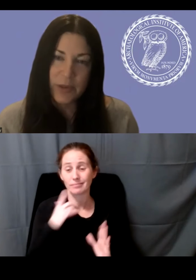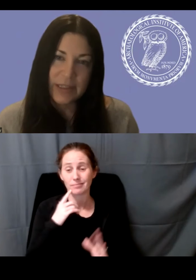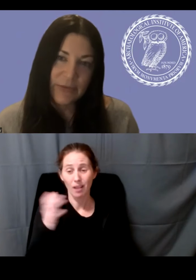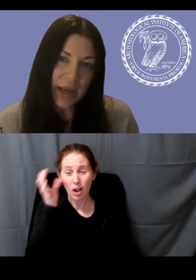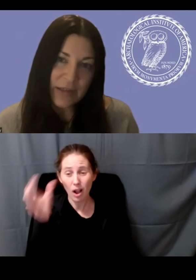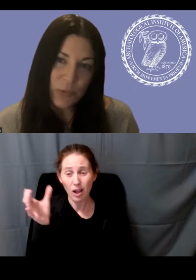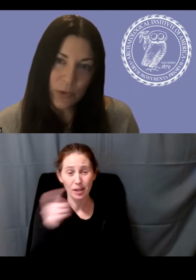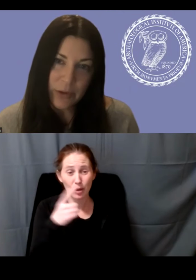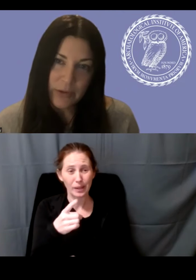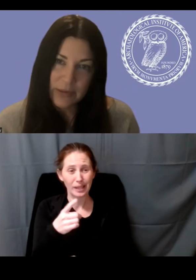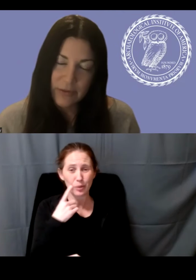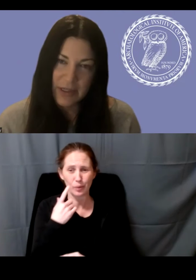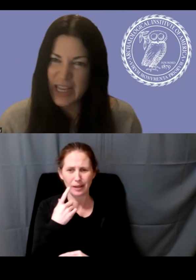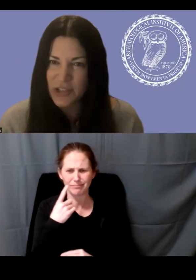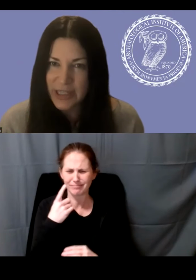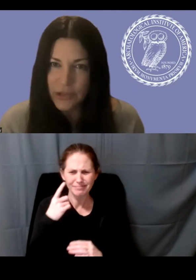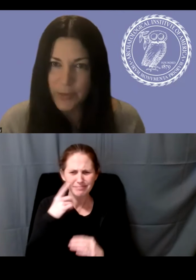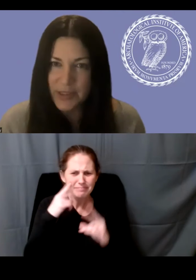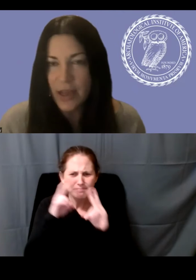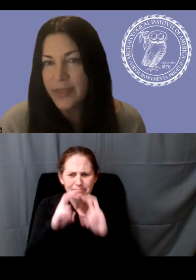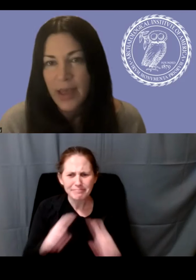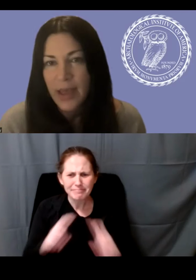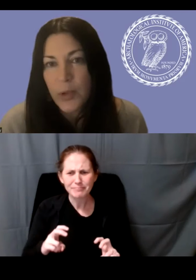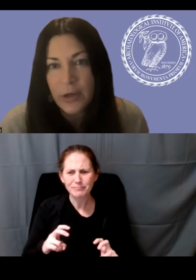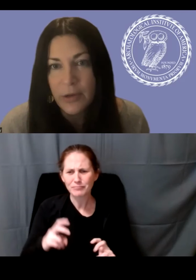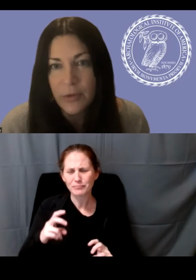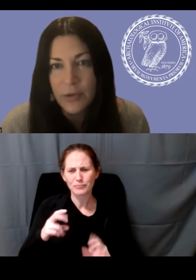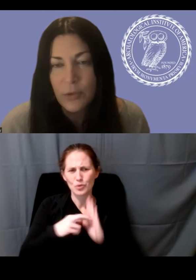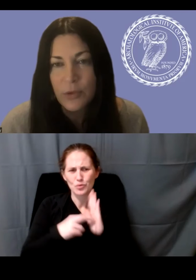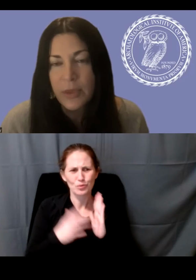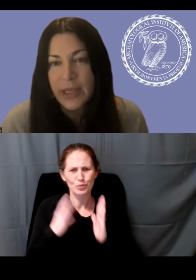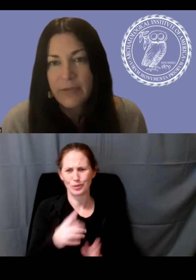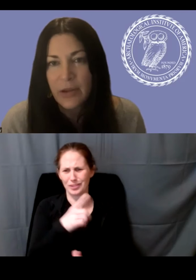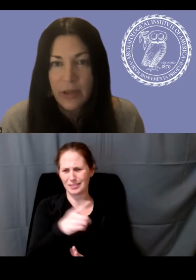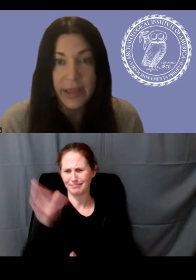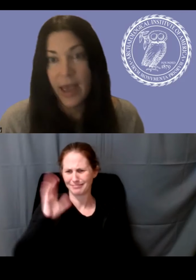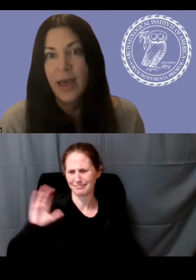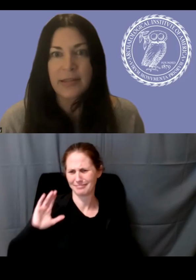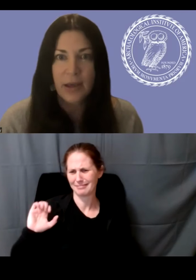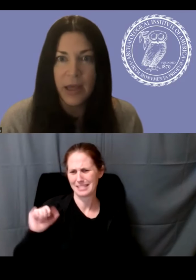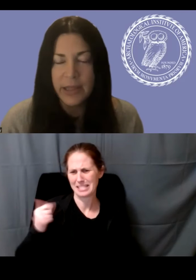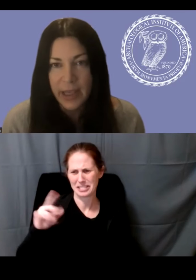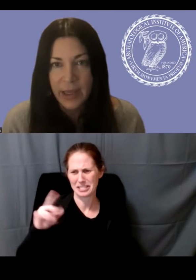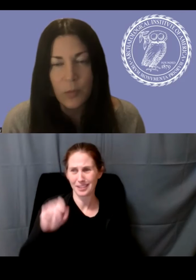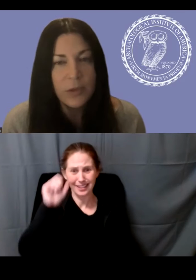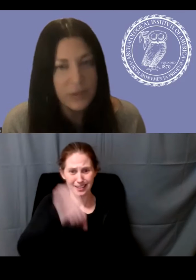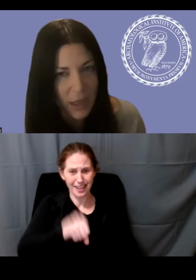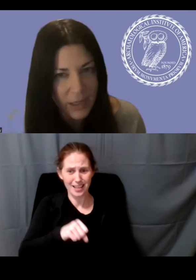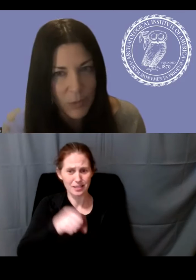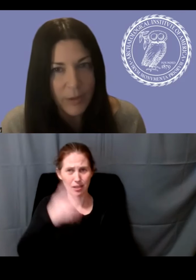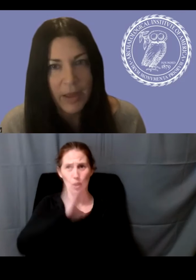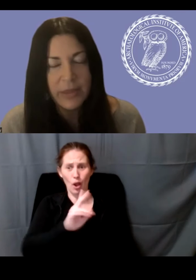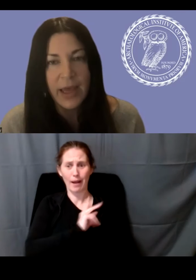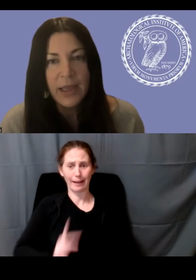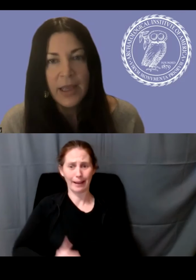we would divinize rulers in ancient Egypt is not that weird. You think of that and you're like, yes, the god king. And we'll talk more about